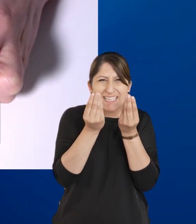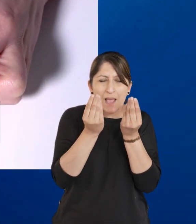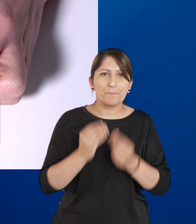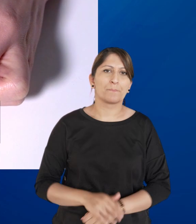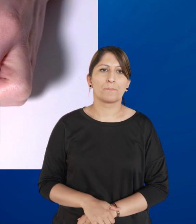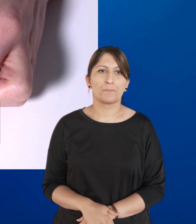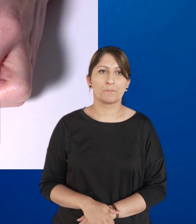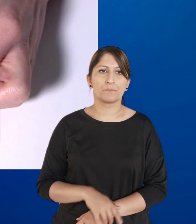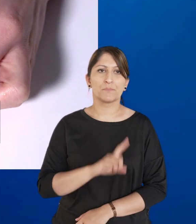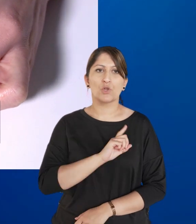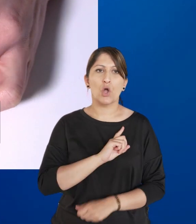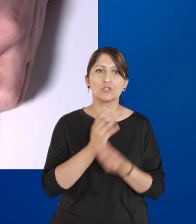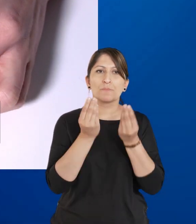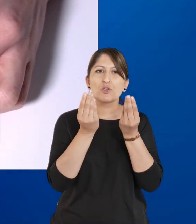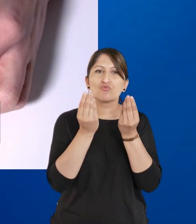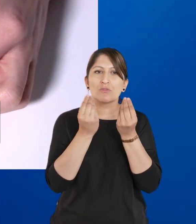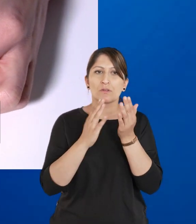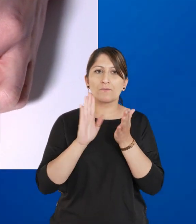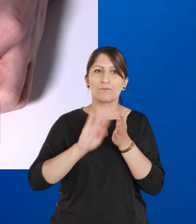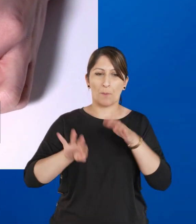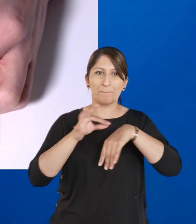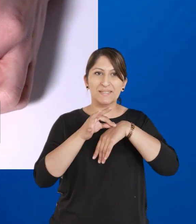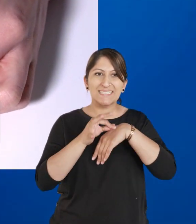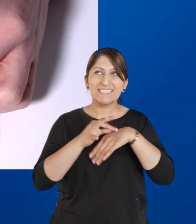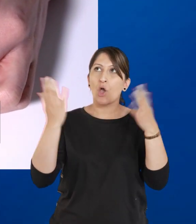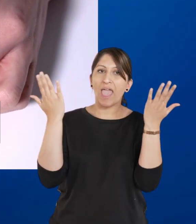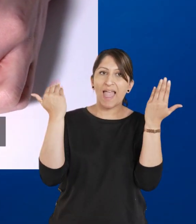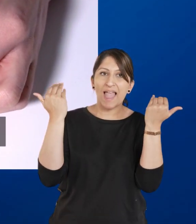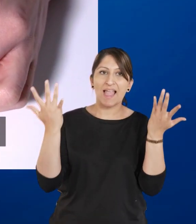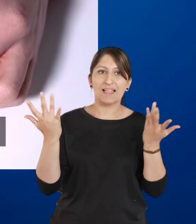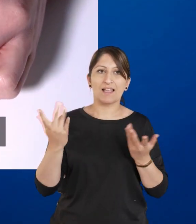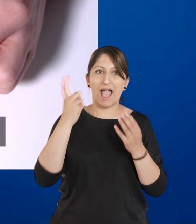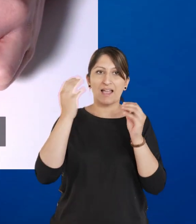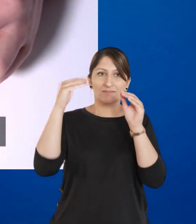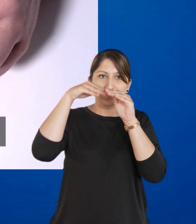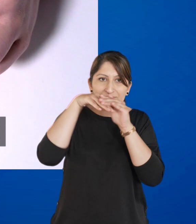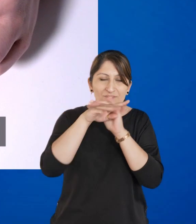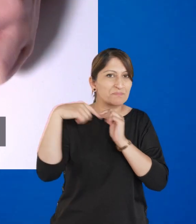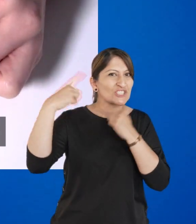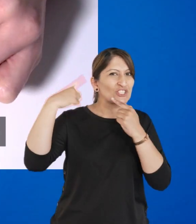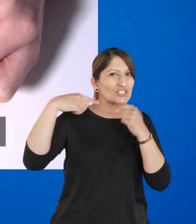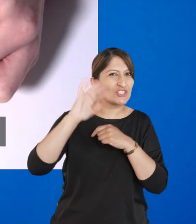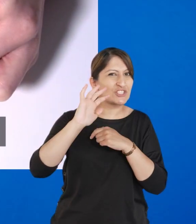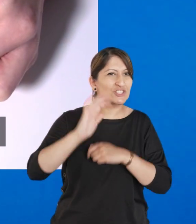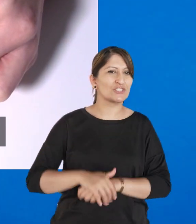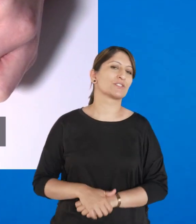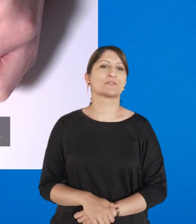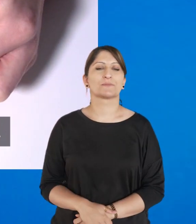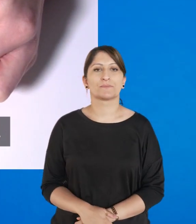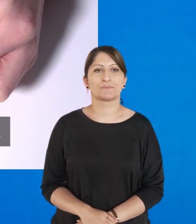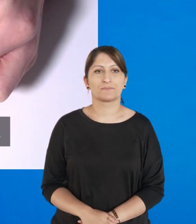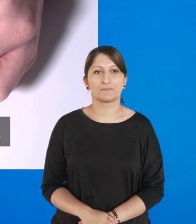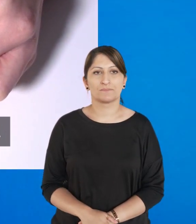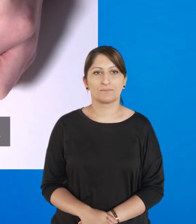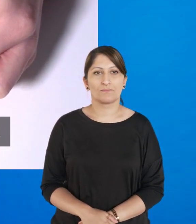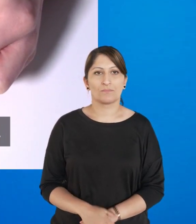aids naturally are exposed to moisture from your skin as well as the air, which can cause a static sound in the hearing aid, or